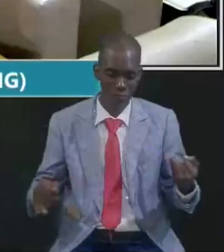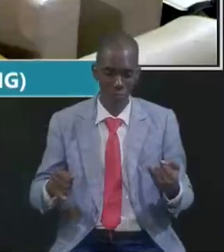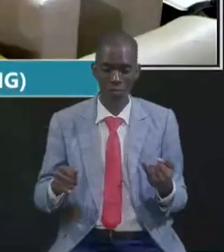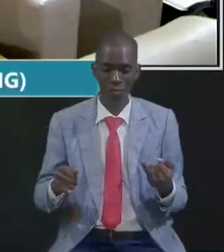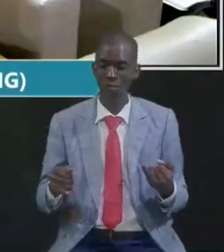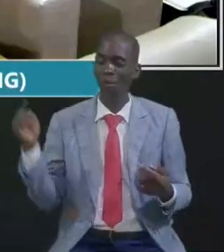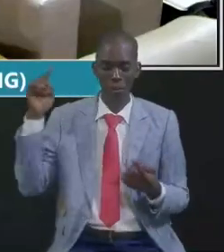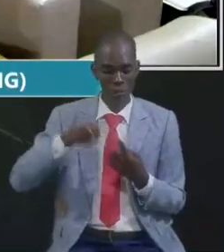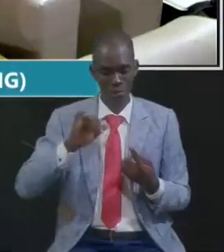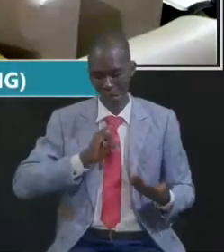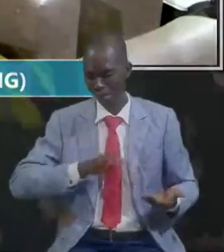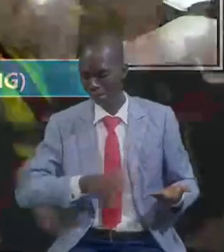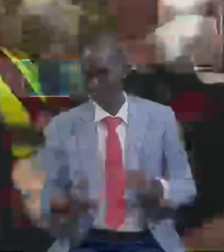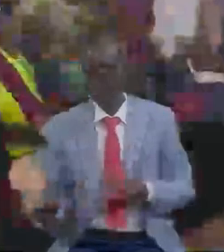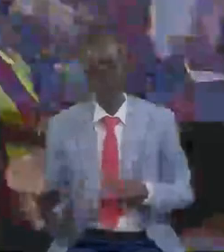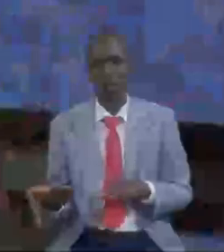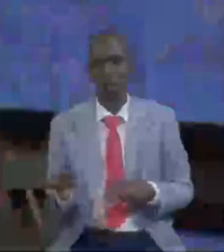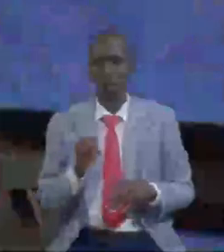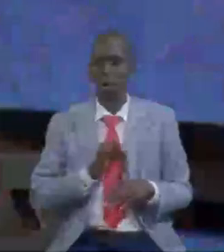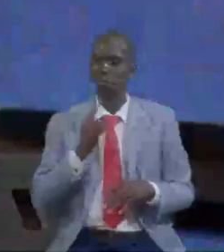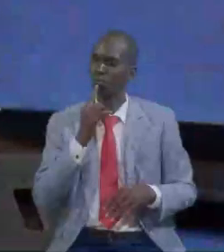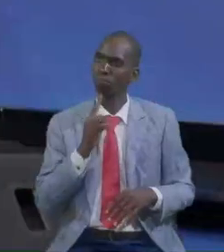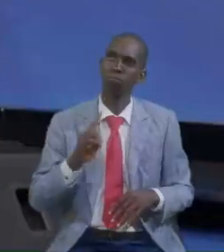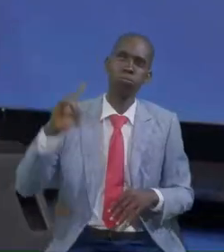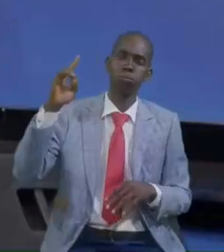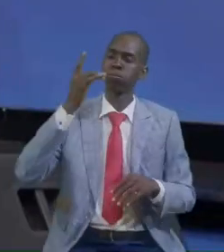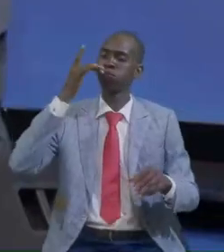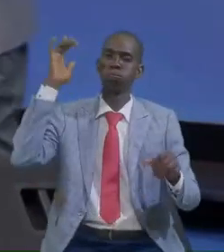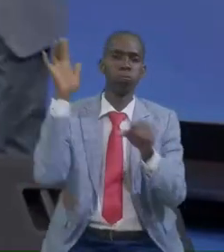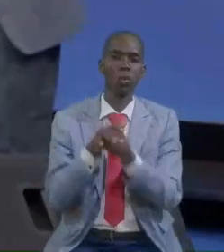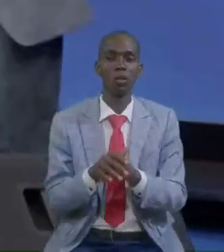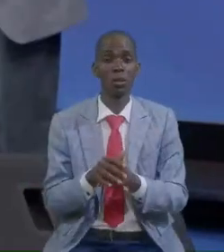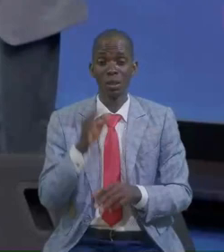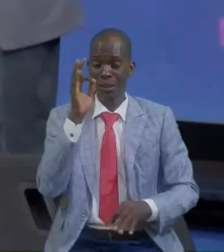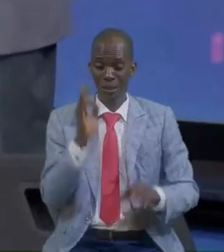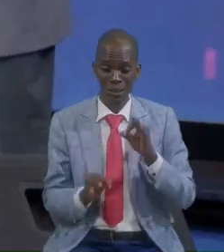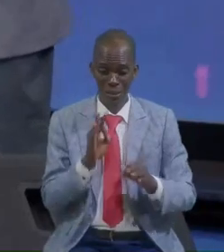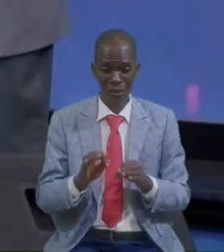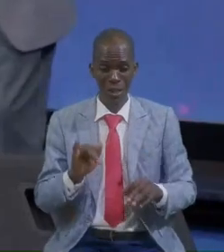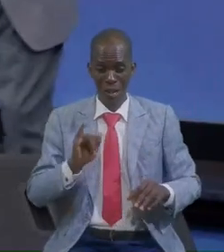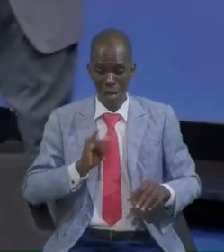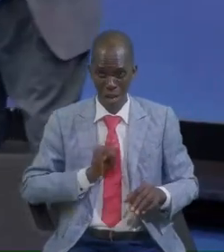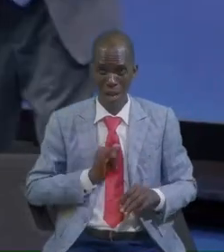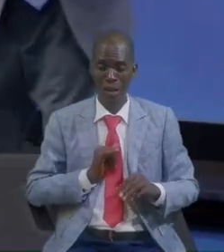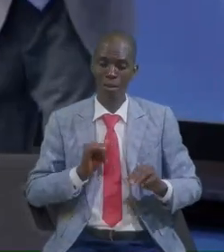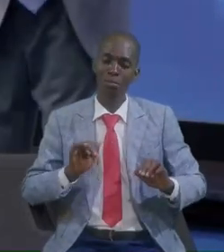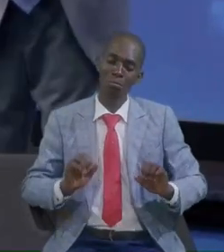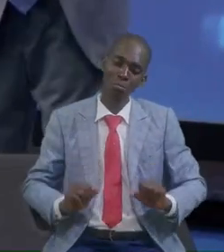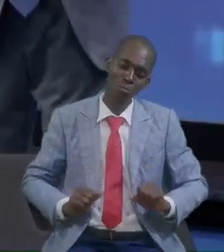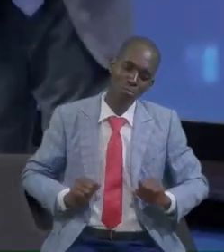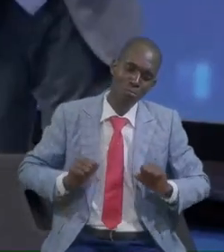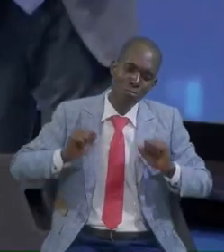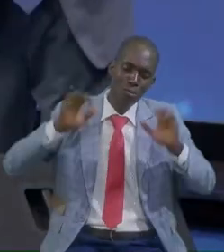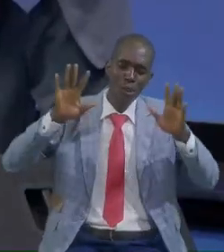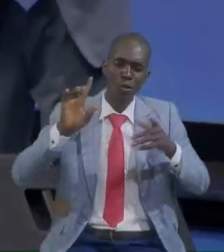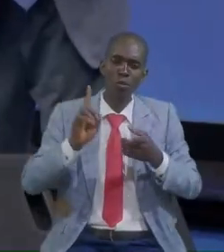body. A dit, and he swears, if I ever yield to a causing temptation, to the